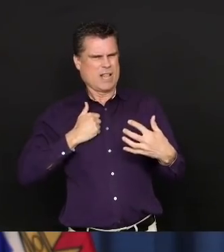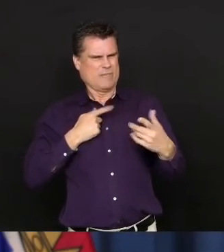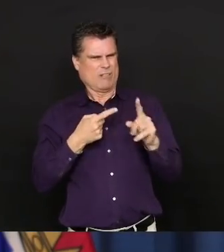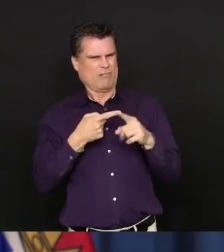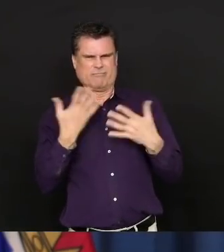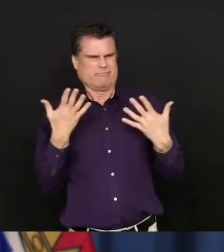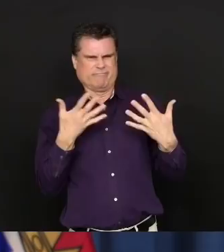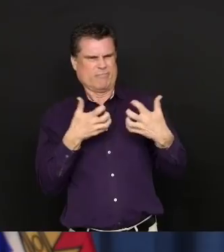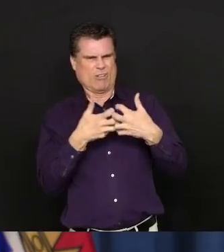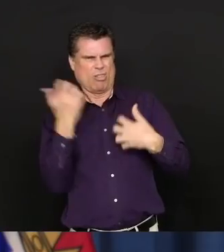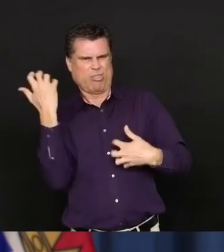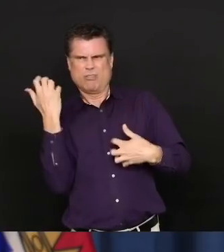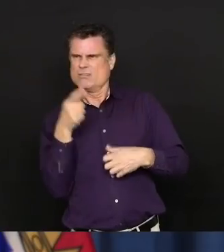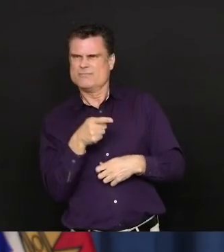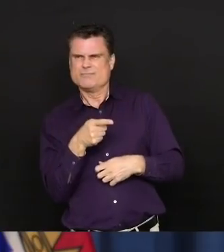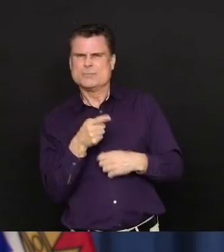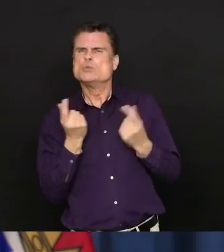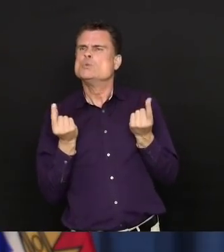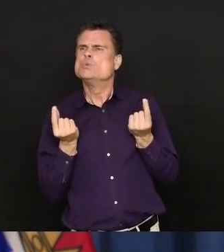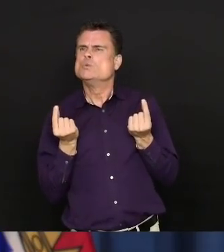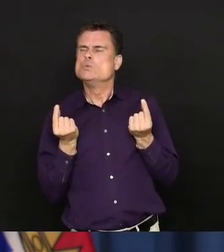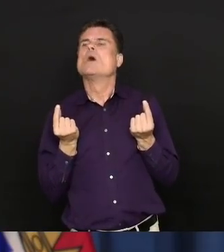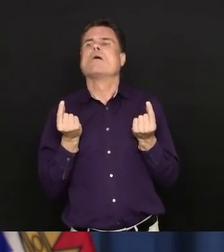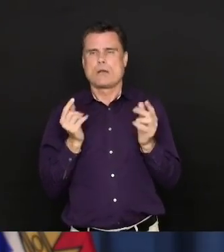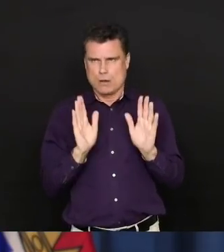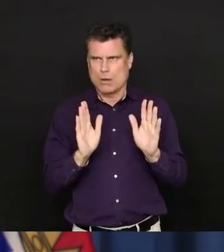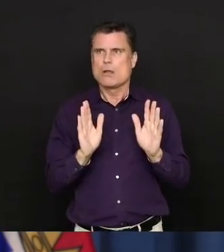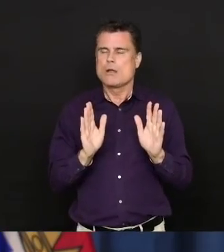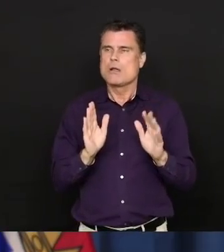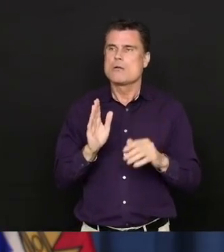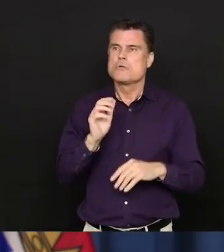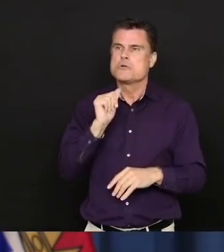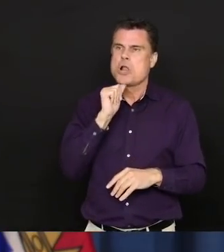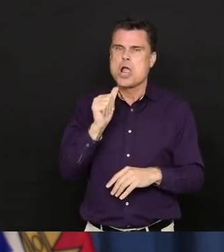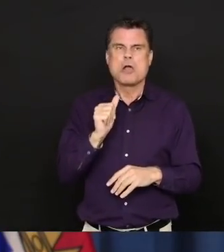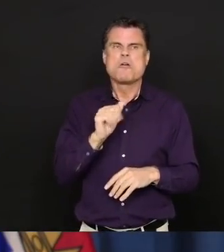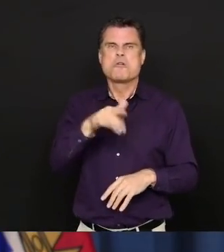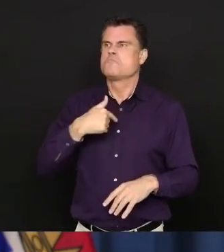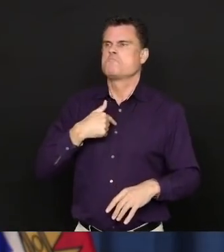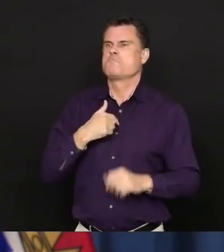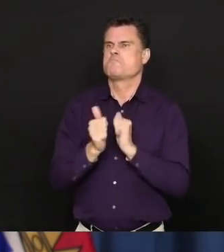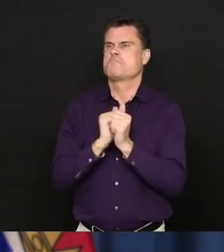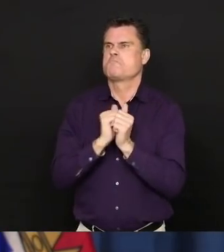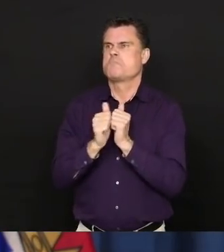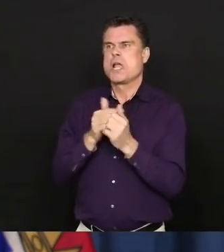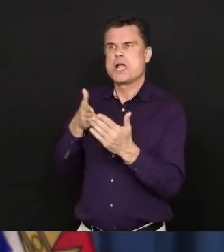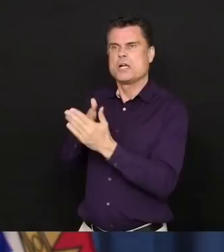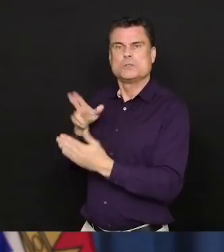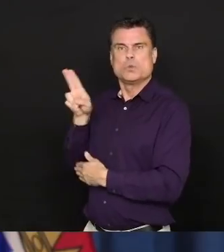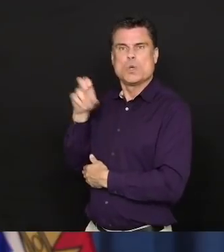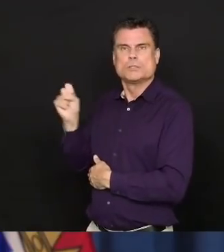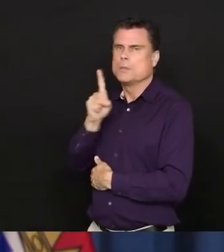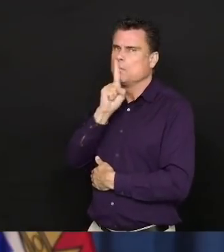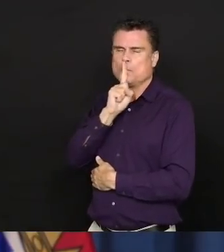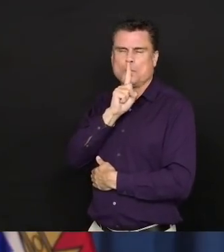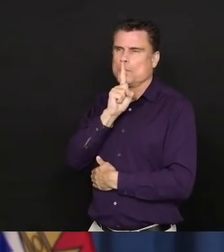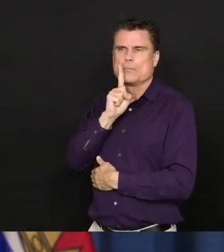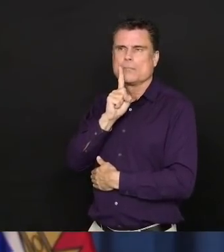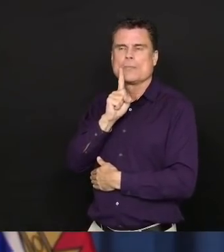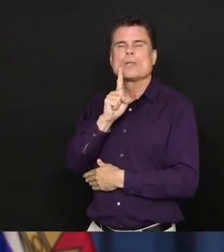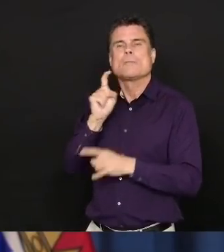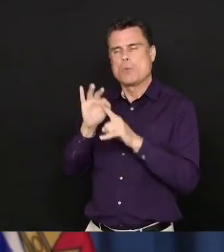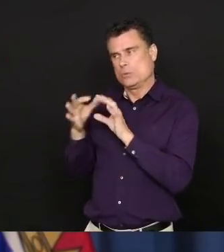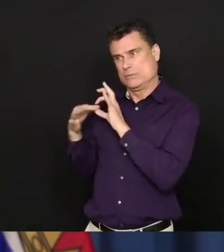together for a result that will benefit all of us. Part of the reason we have challenges in British Columbia is because there were challenges in Washington